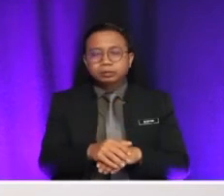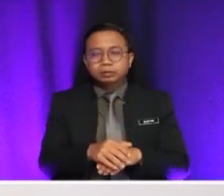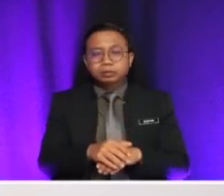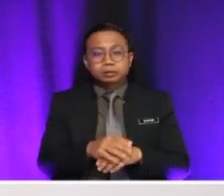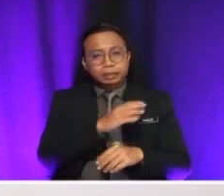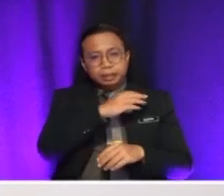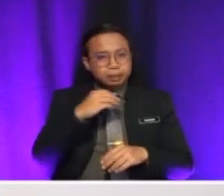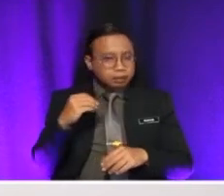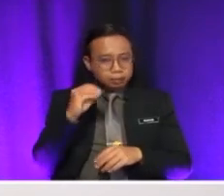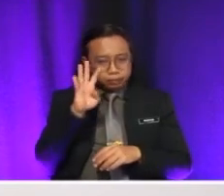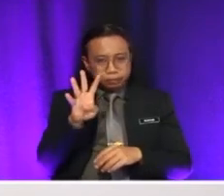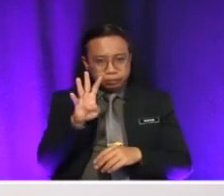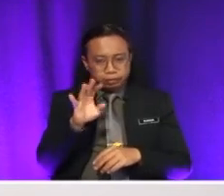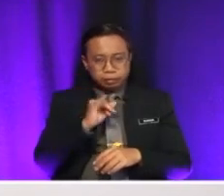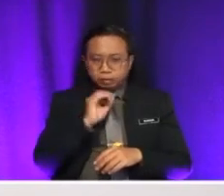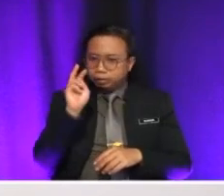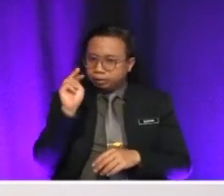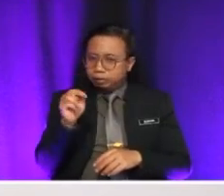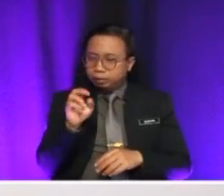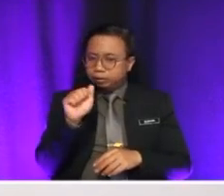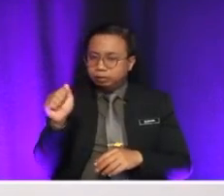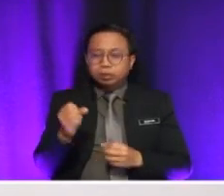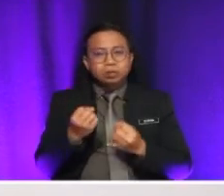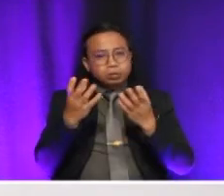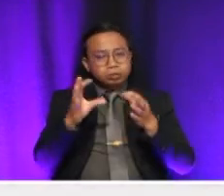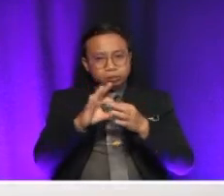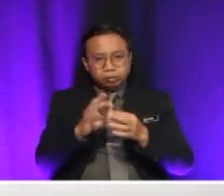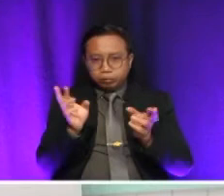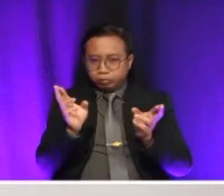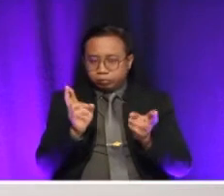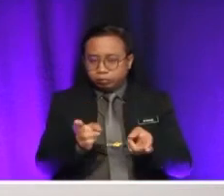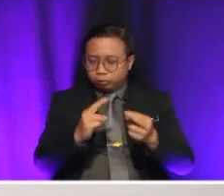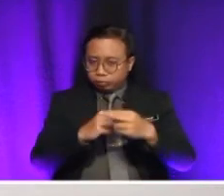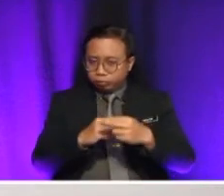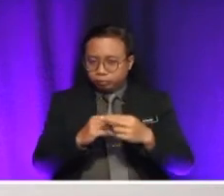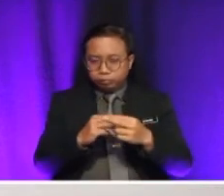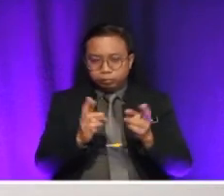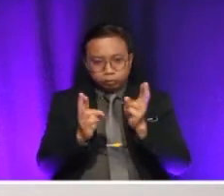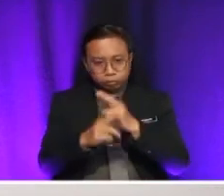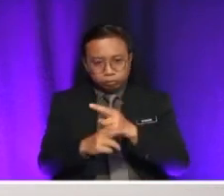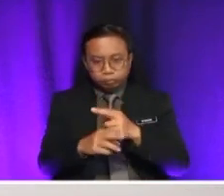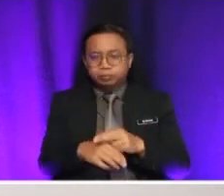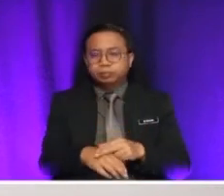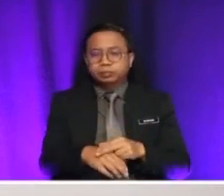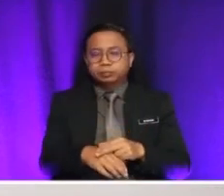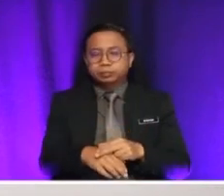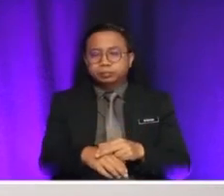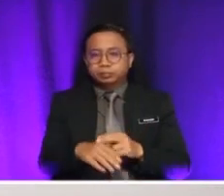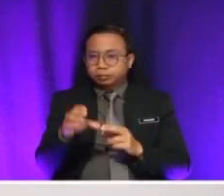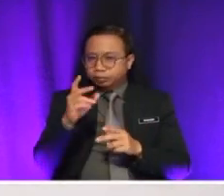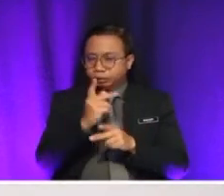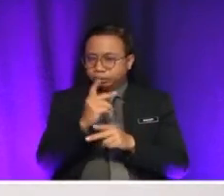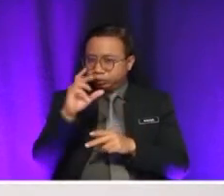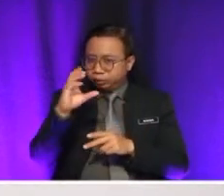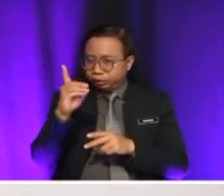and for the you. 4th one is, I need a lot of room to keep all my books, CDs and DVDs. Okay, keep. Who